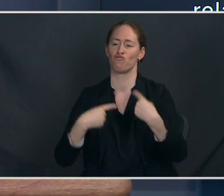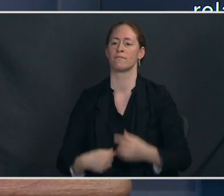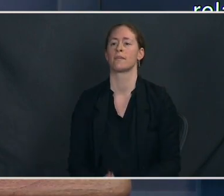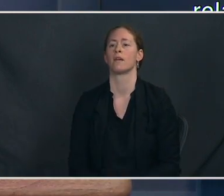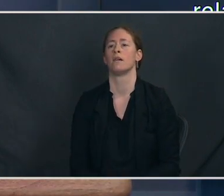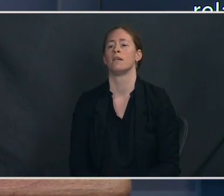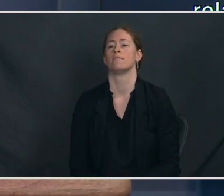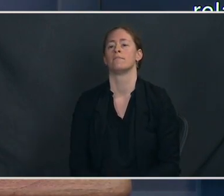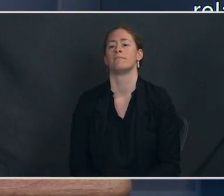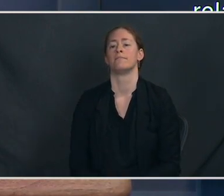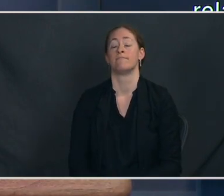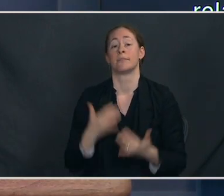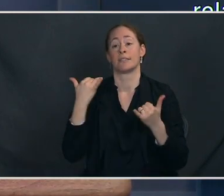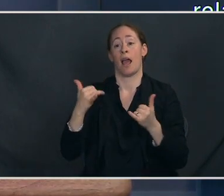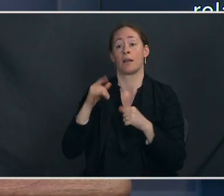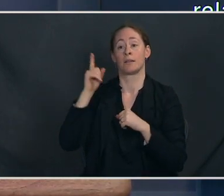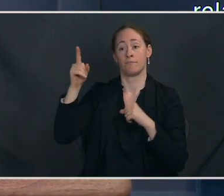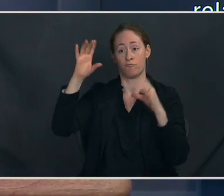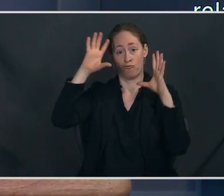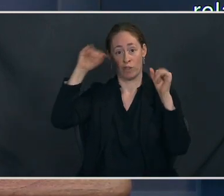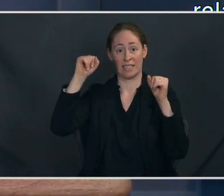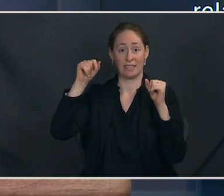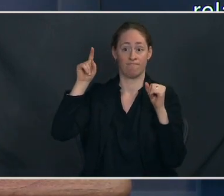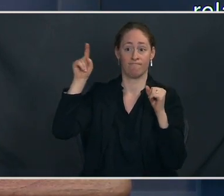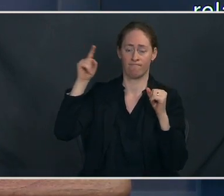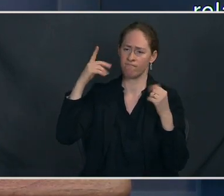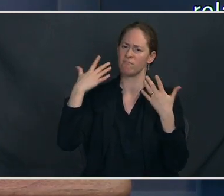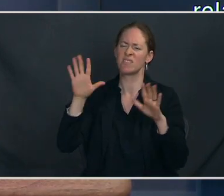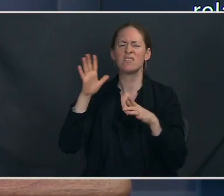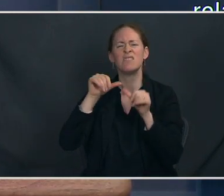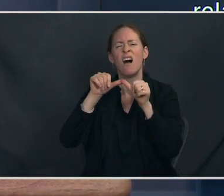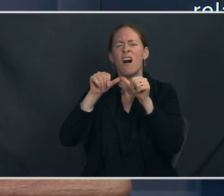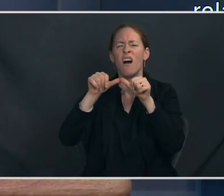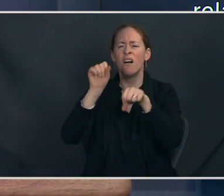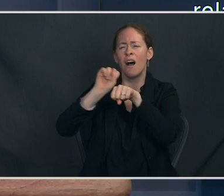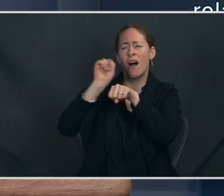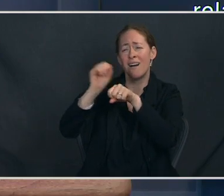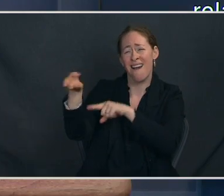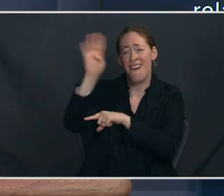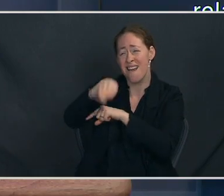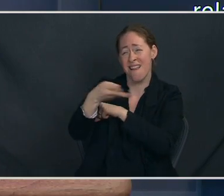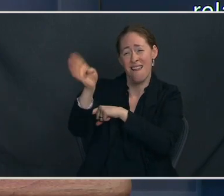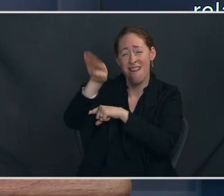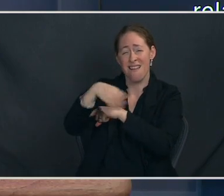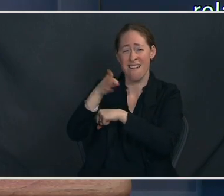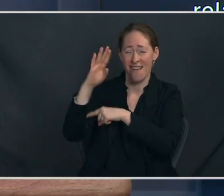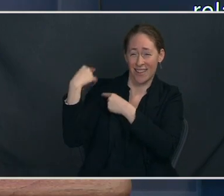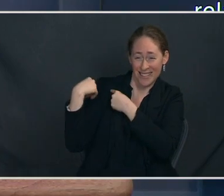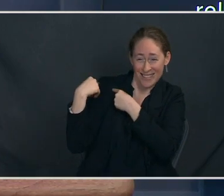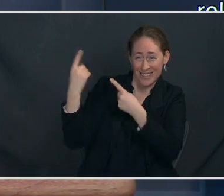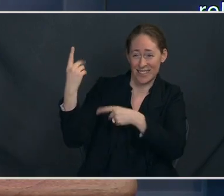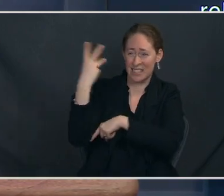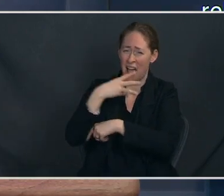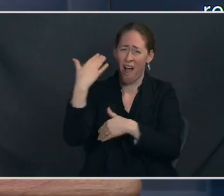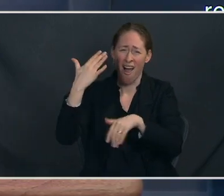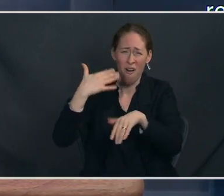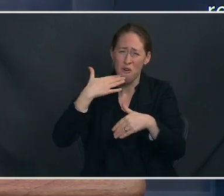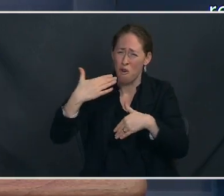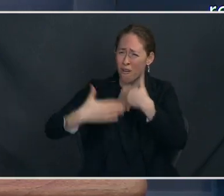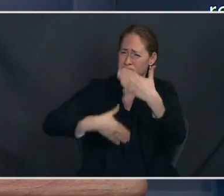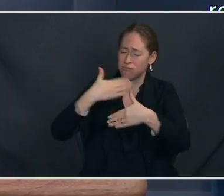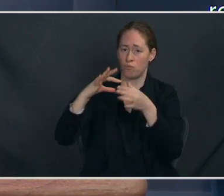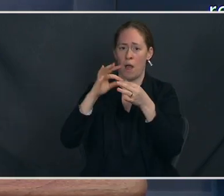The President and his team have been working around the clock over the past 6 days to make meaningful progress on vaccinating as many people